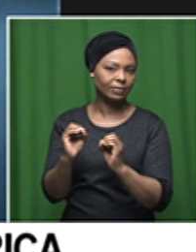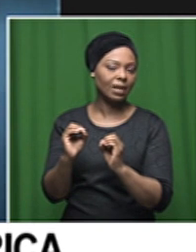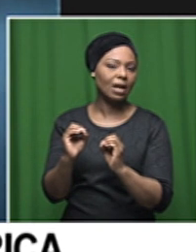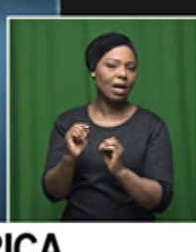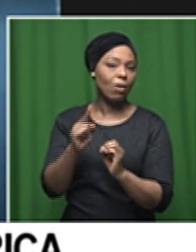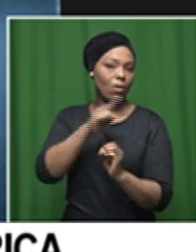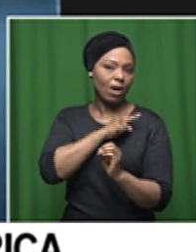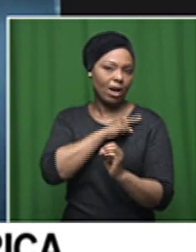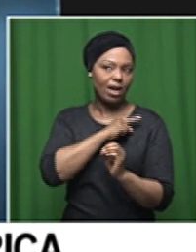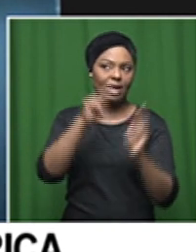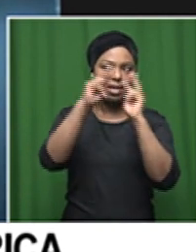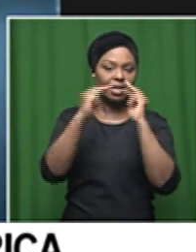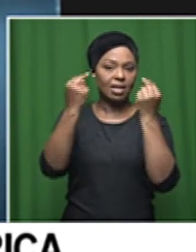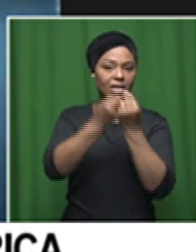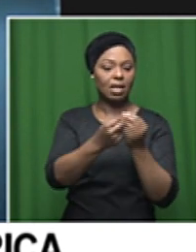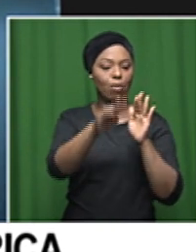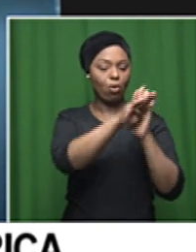program,